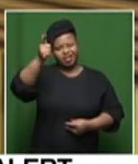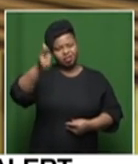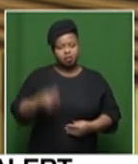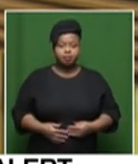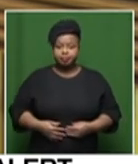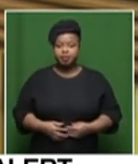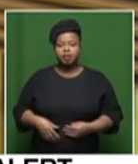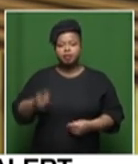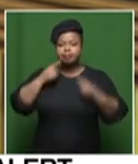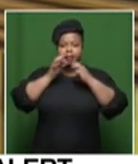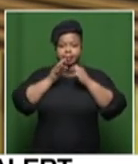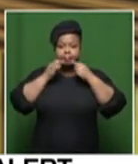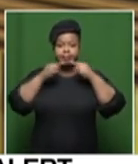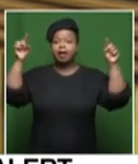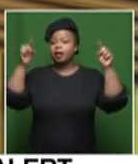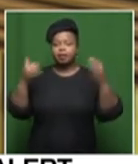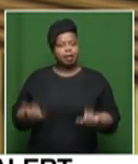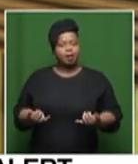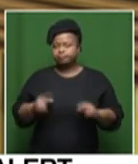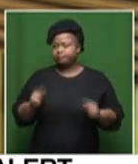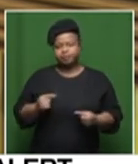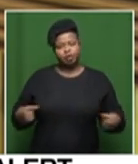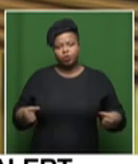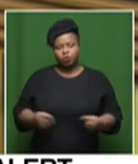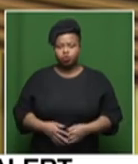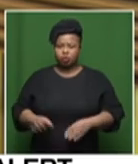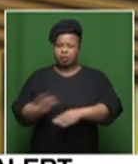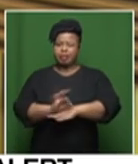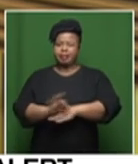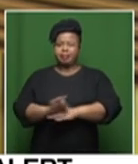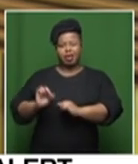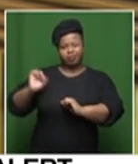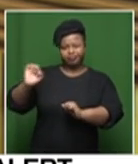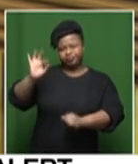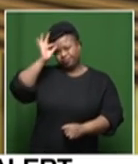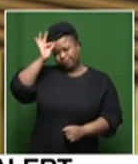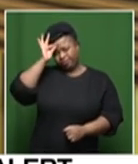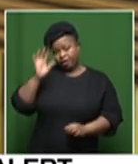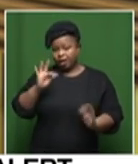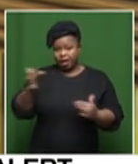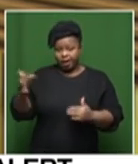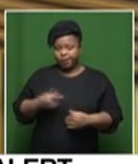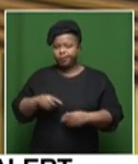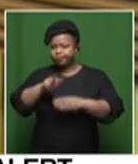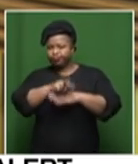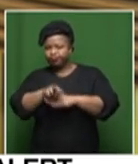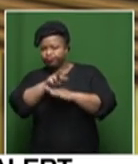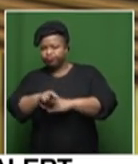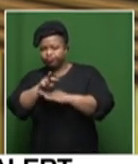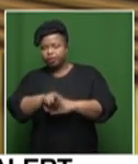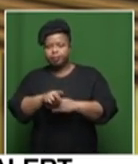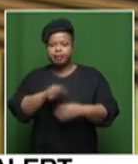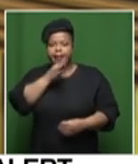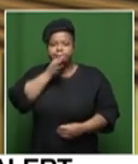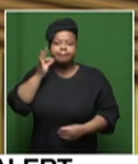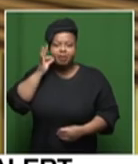they can't really divulge much information with regards to their plans and how they plan to monitor the situation in